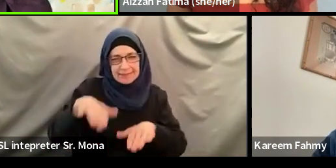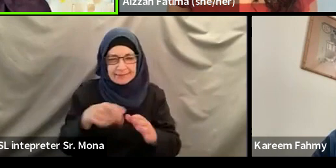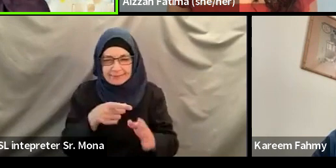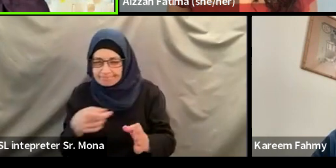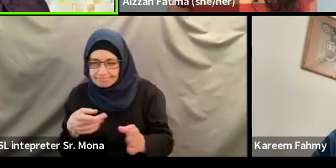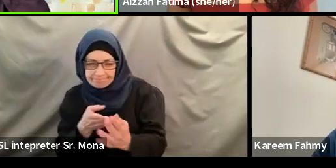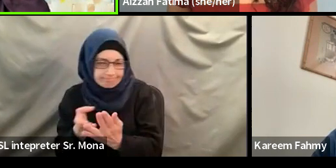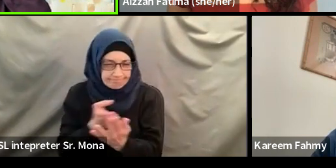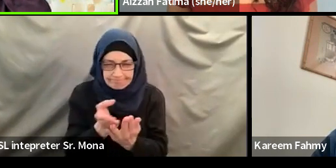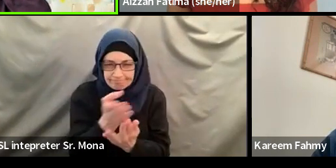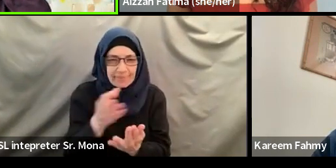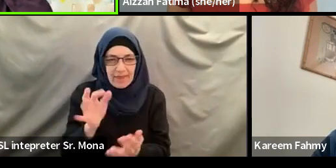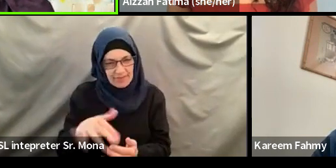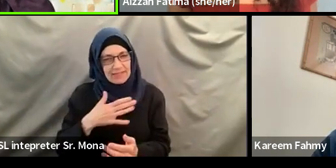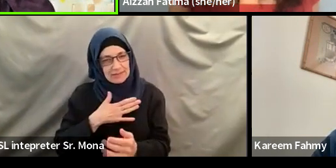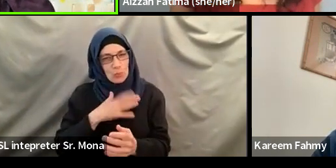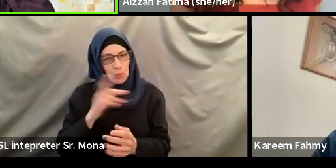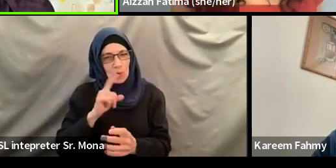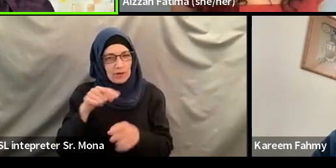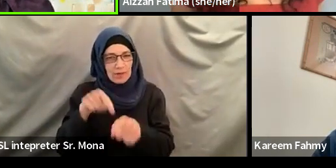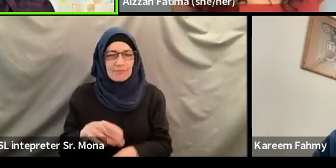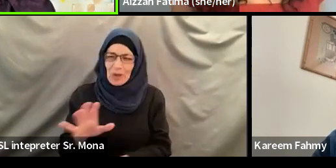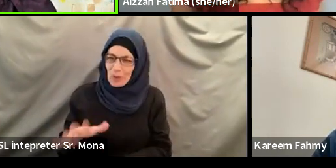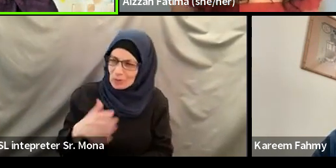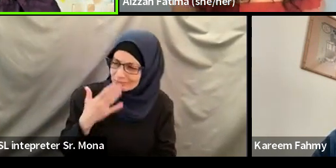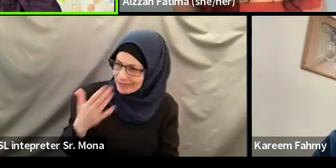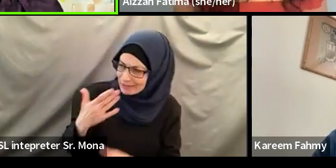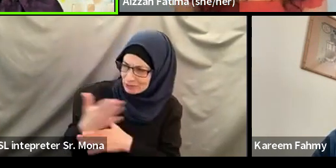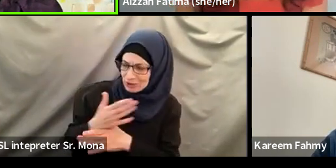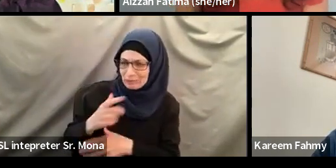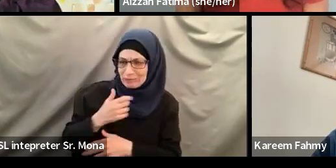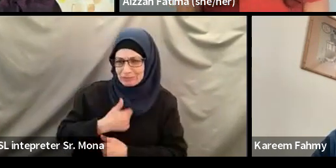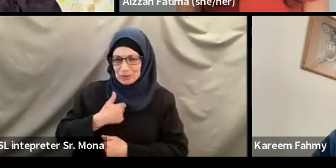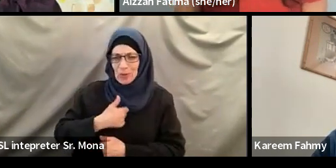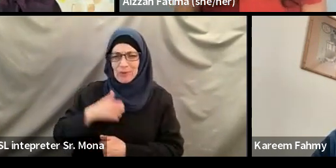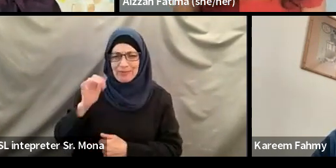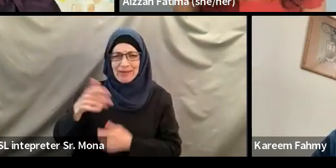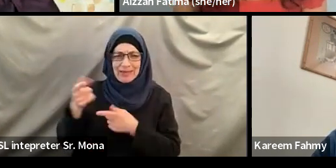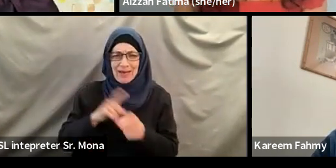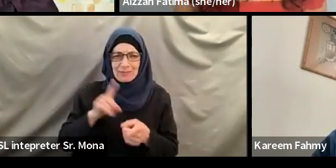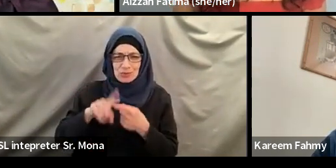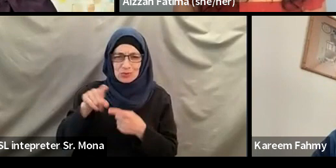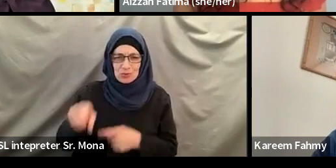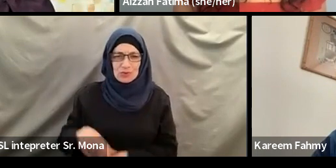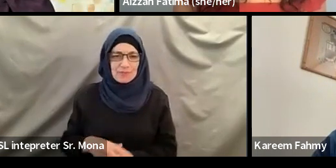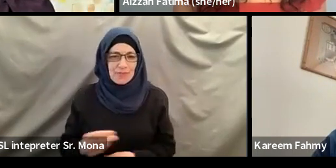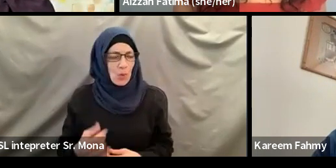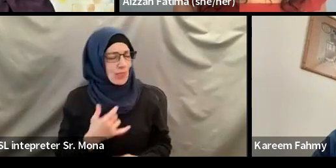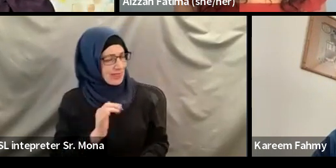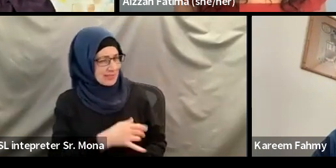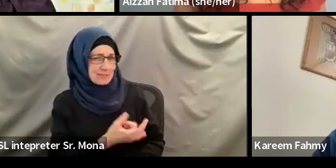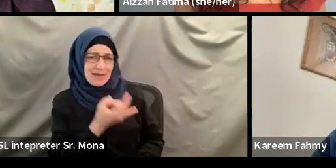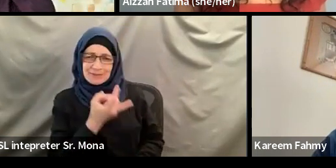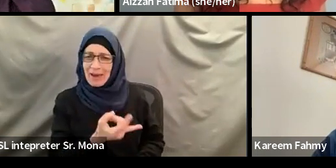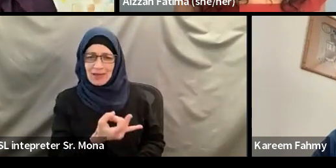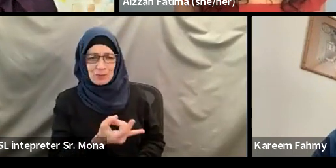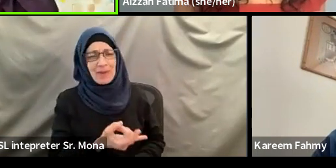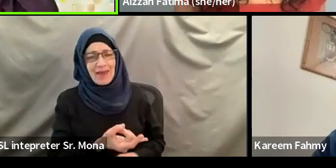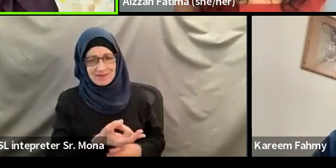Thank you for sharing that. And I'm sorry that happened to you, by the way. My Spider-Man story.